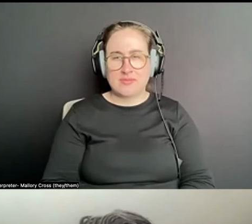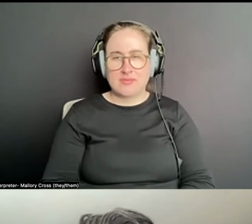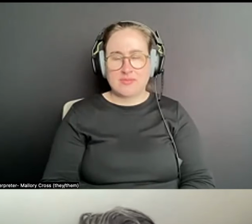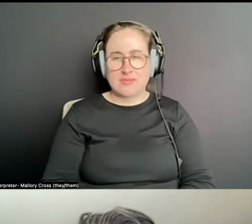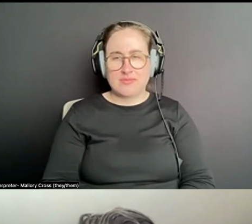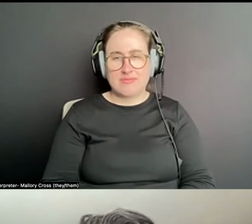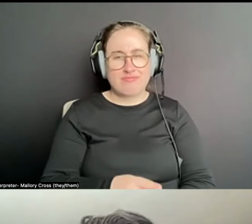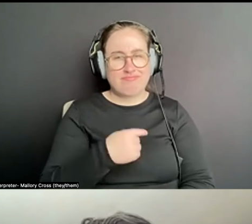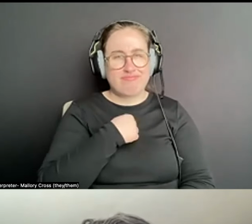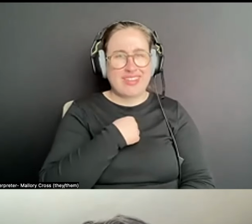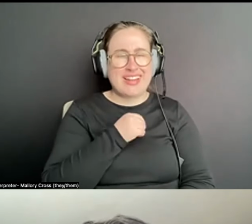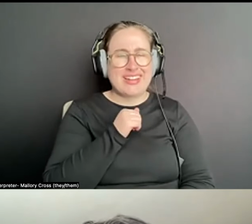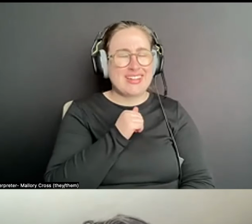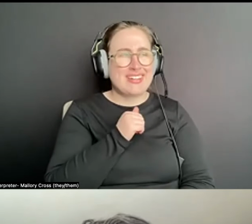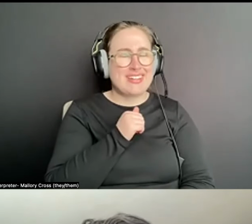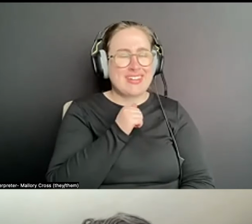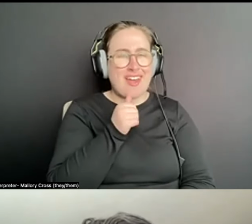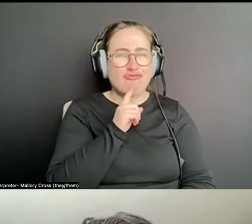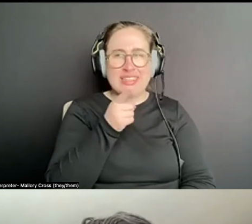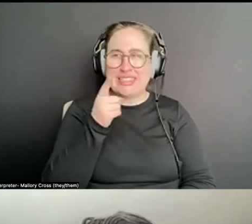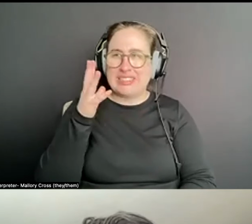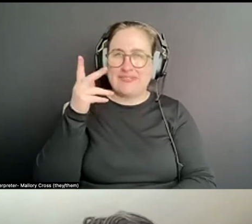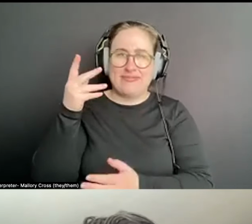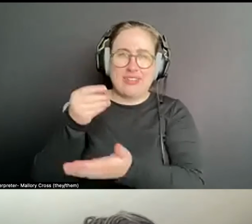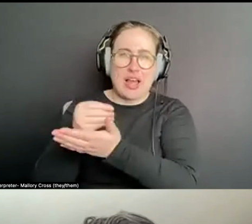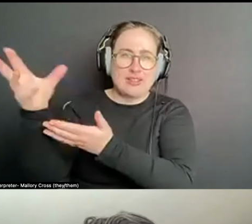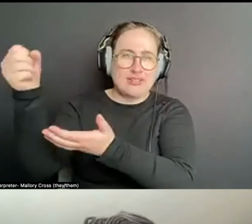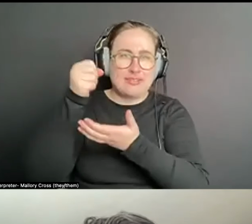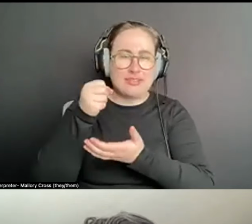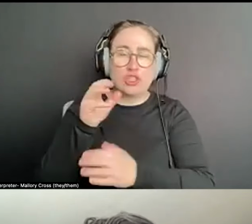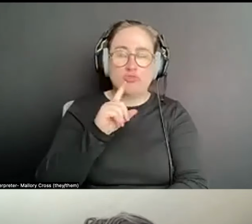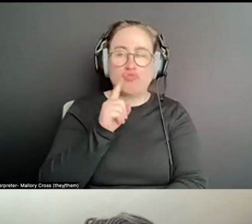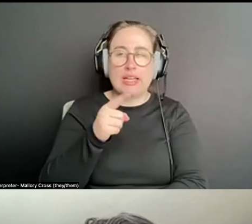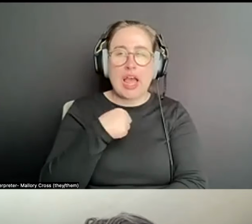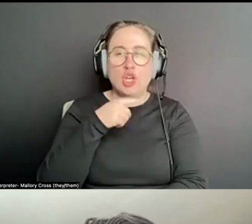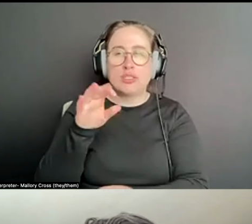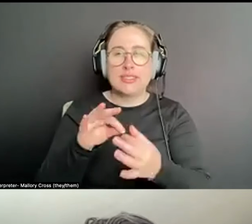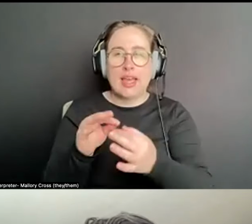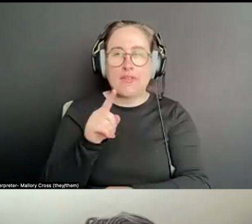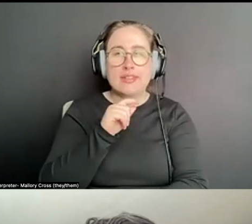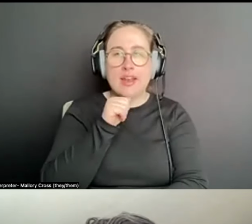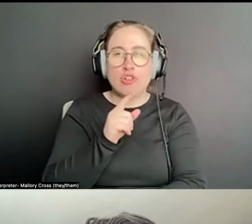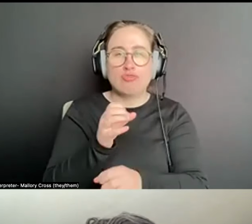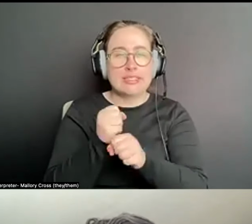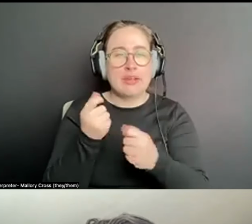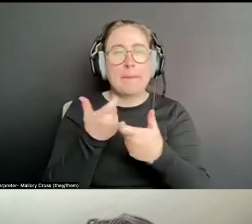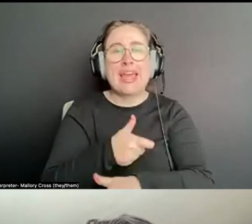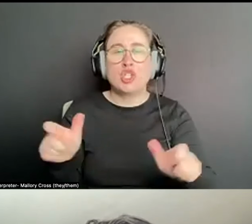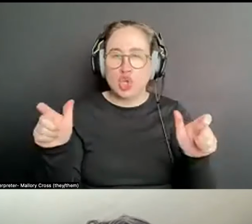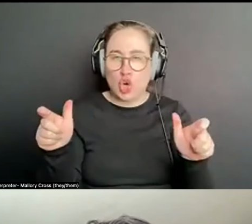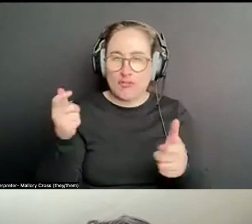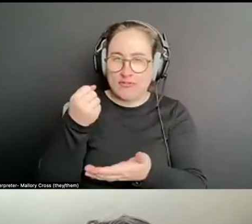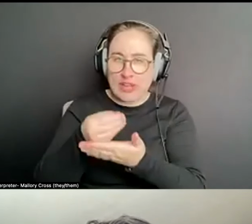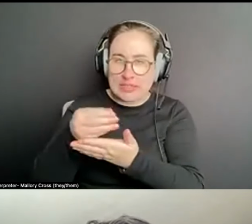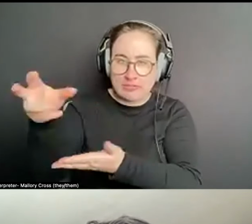by, or I should say, I haven't received major funding, like a big, you know,